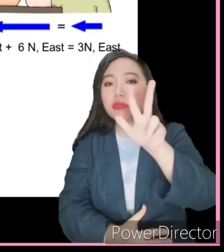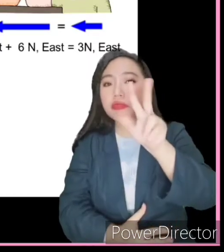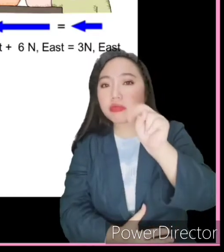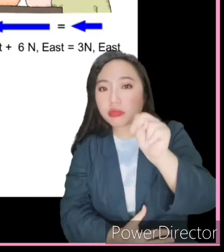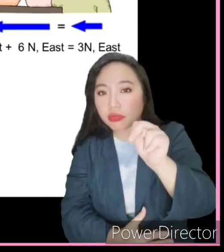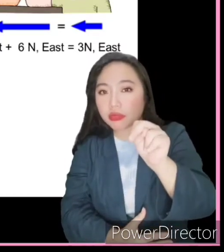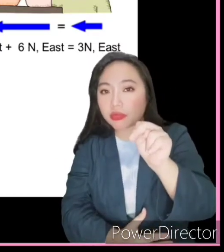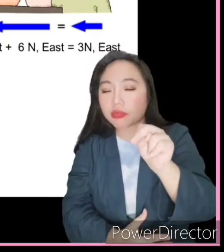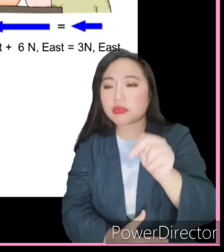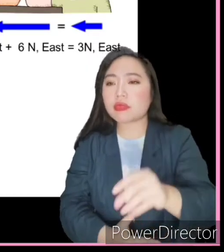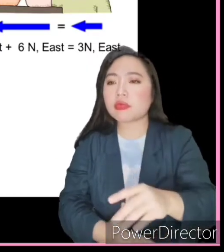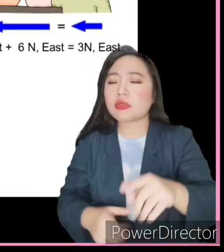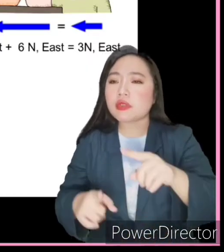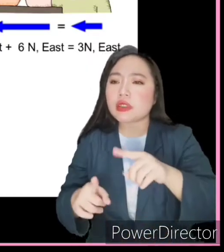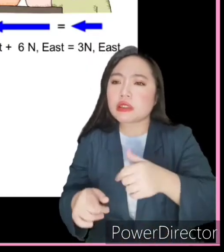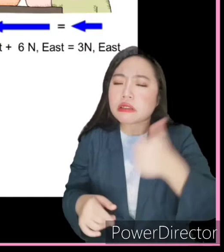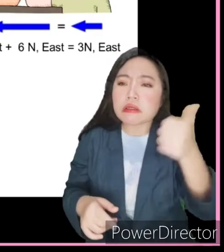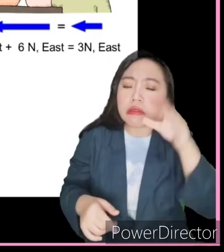left.